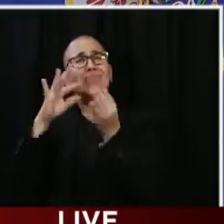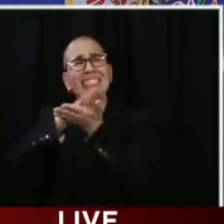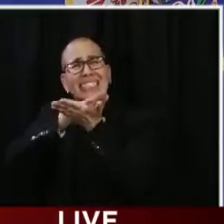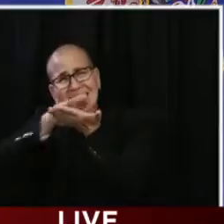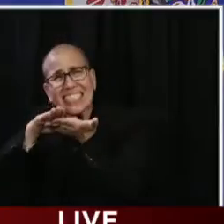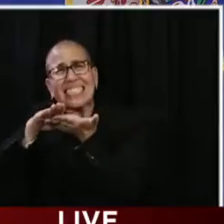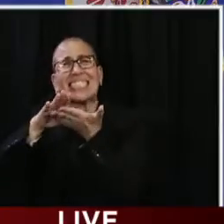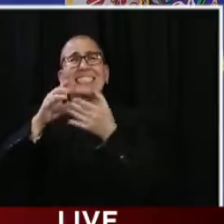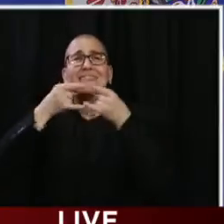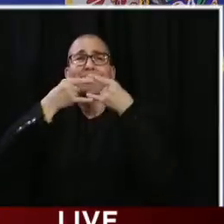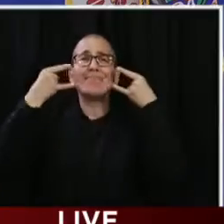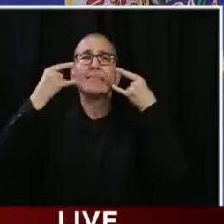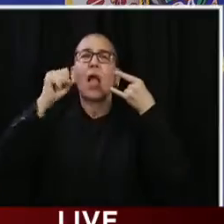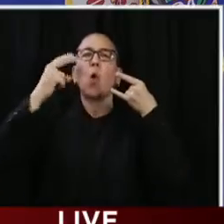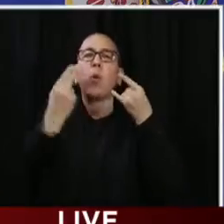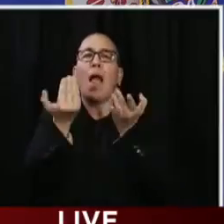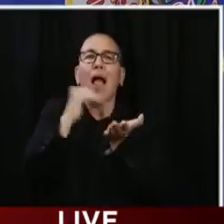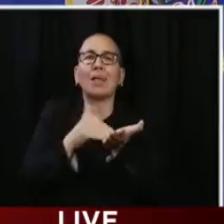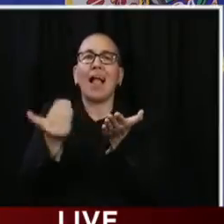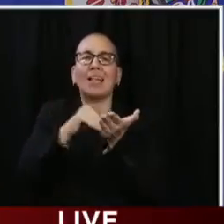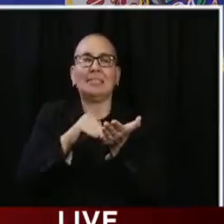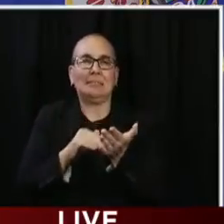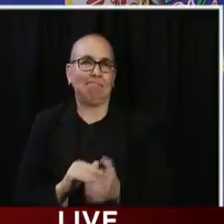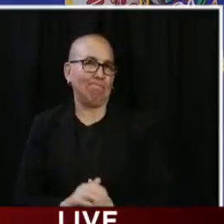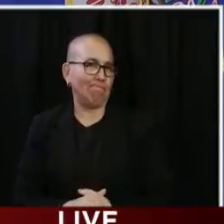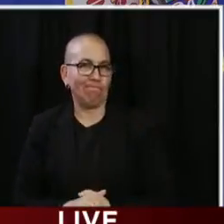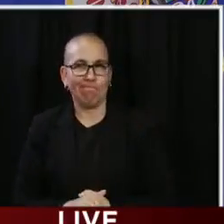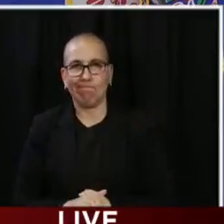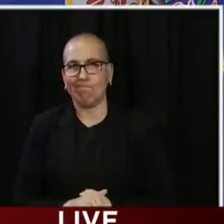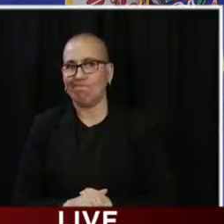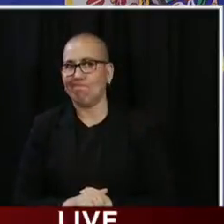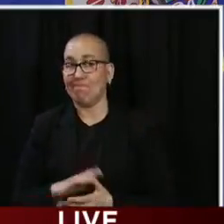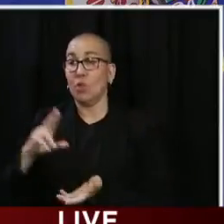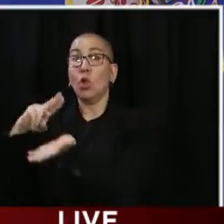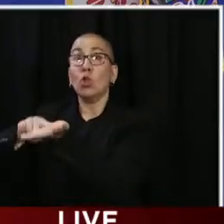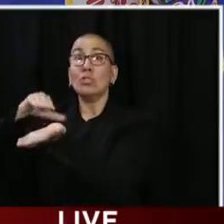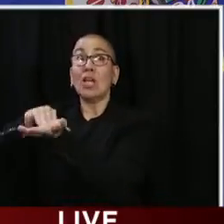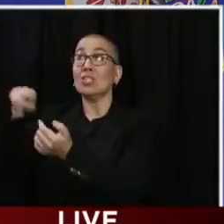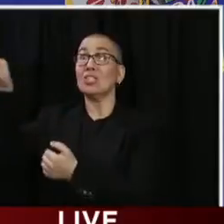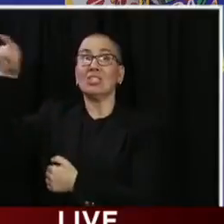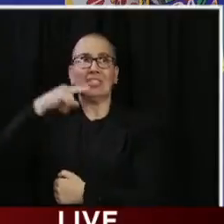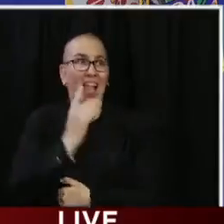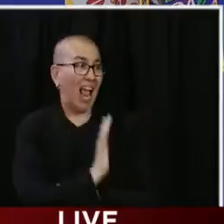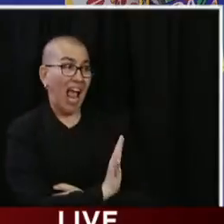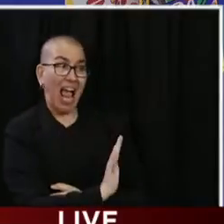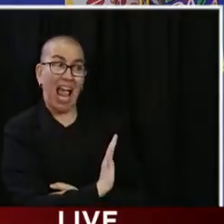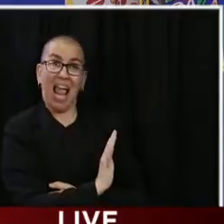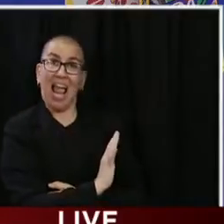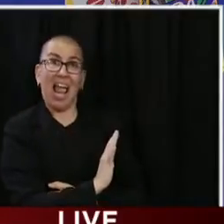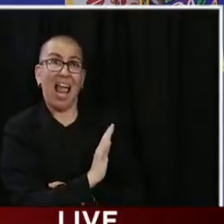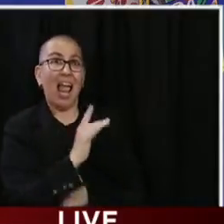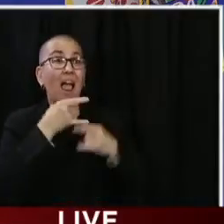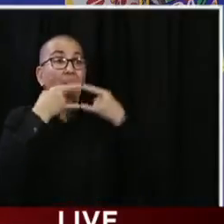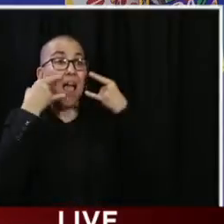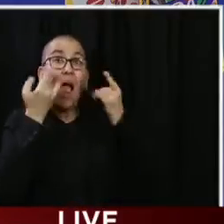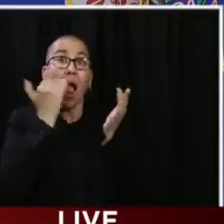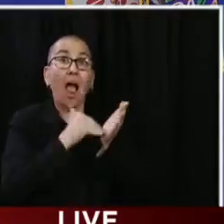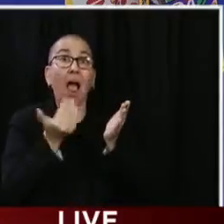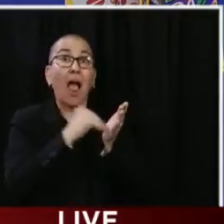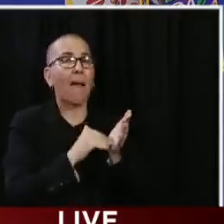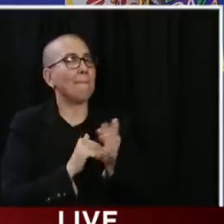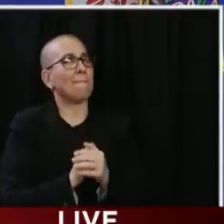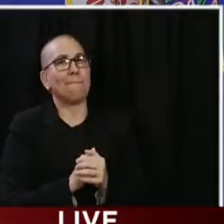nervous, and rightfully so. So I want to acknowledge that we're trying to strike that balance. And I just ask everyone again, when we make a decision